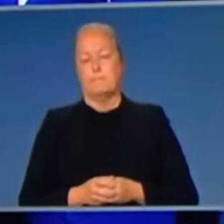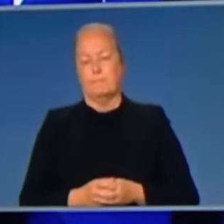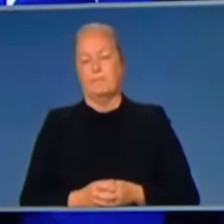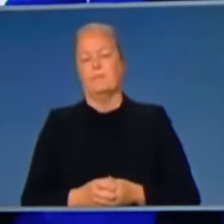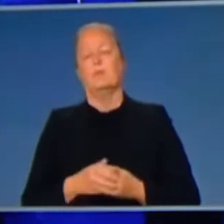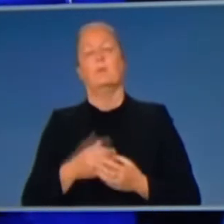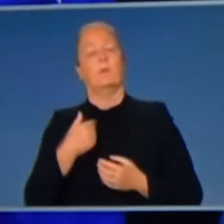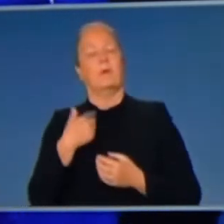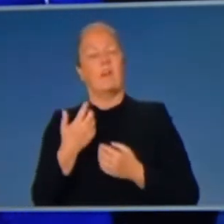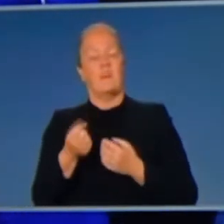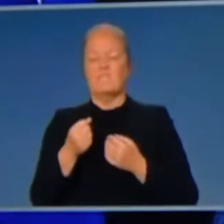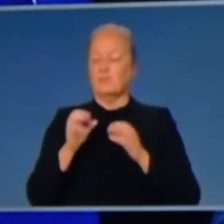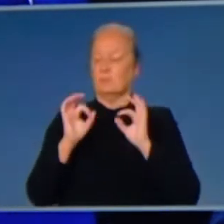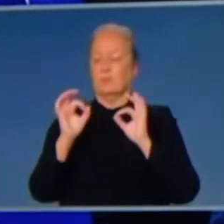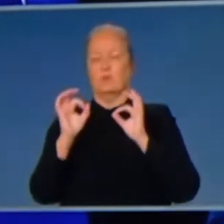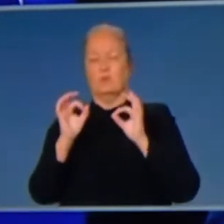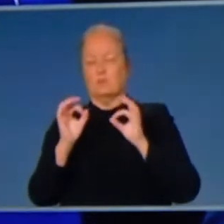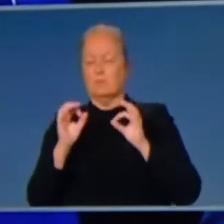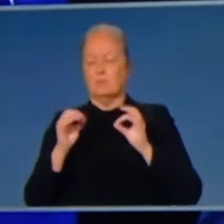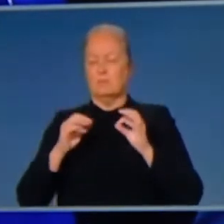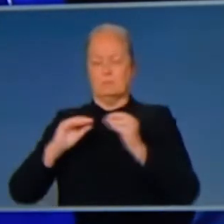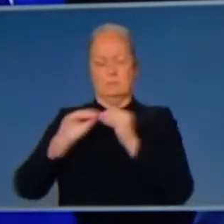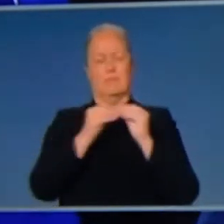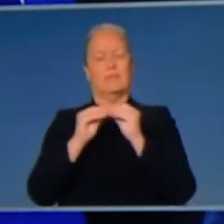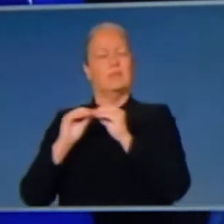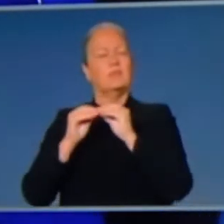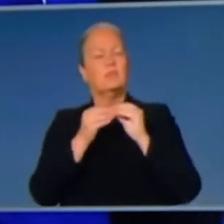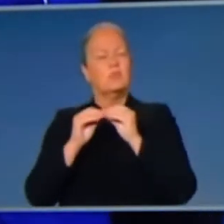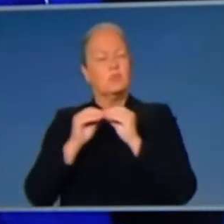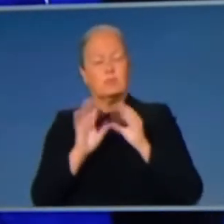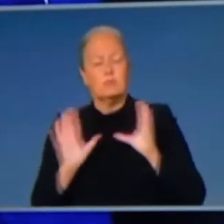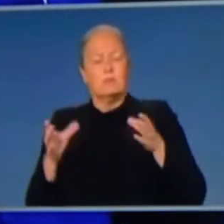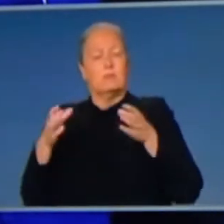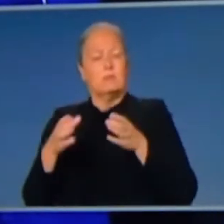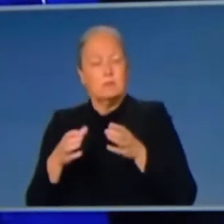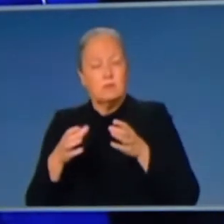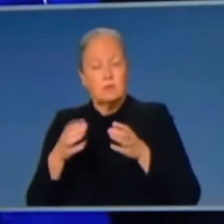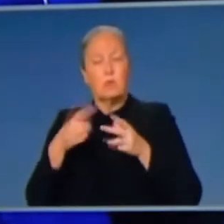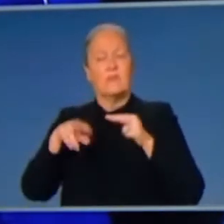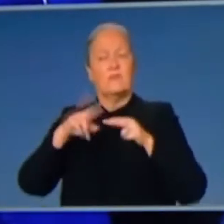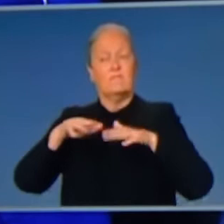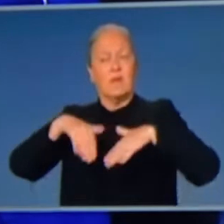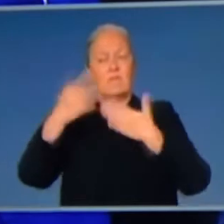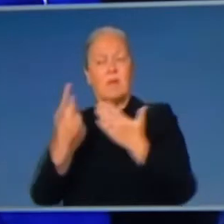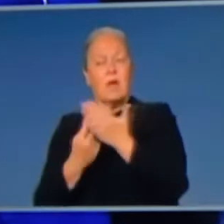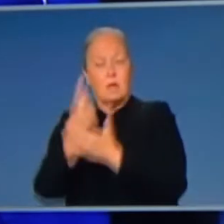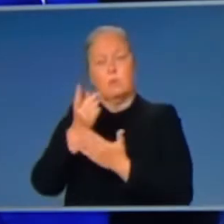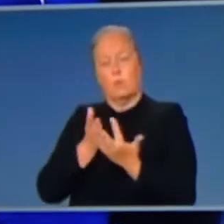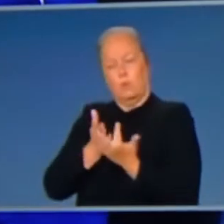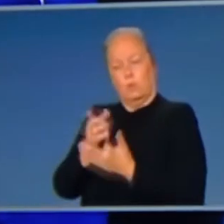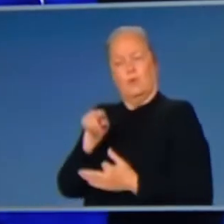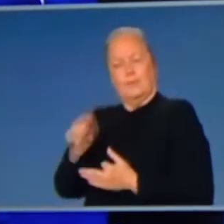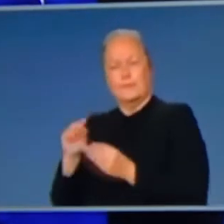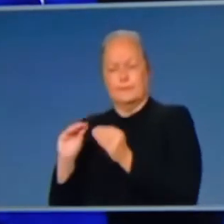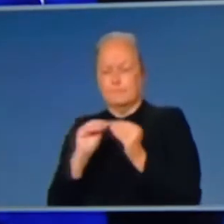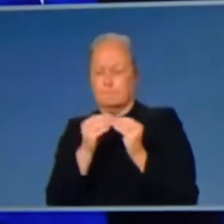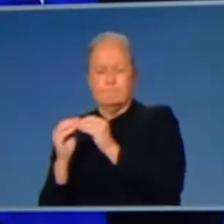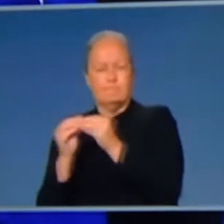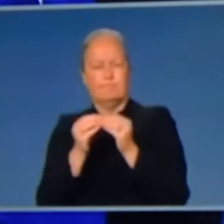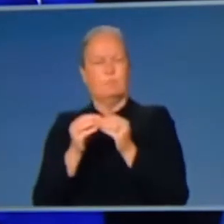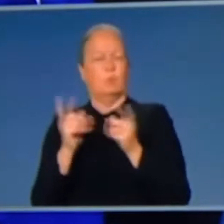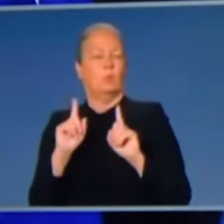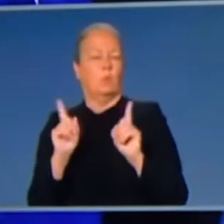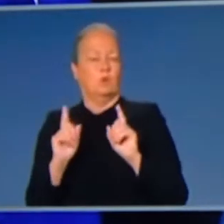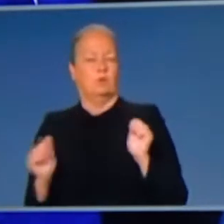through a binding mediation process. All of this will be run by the states and the territories. The point here is